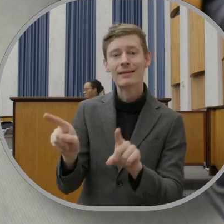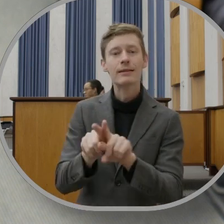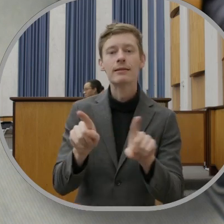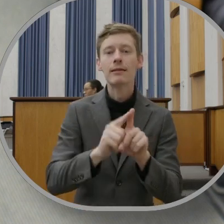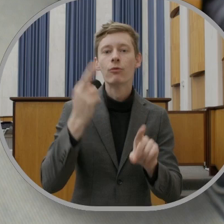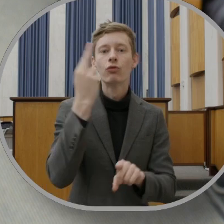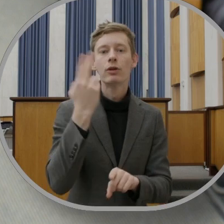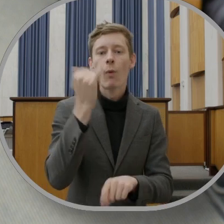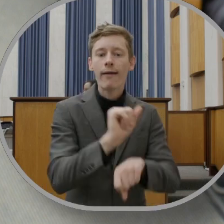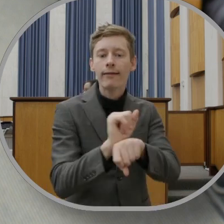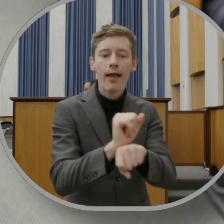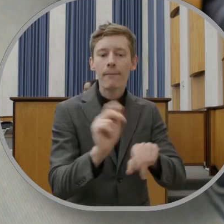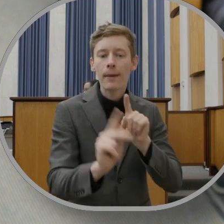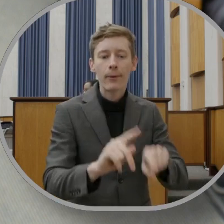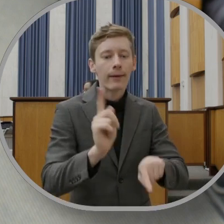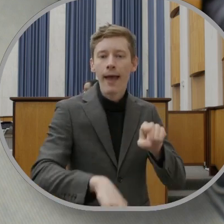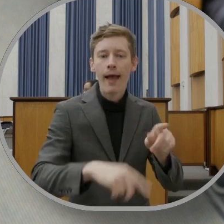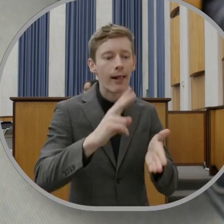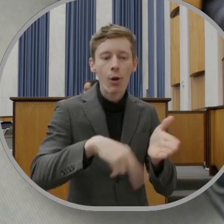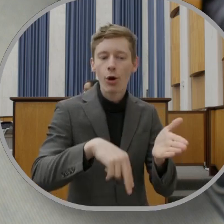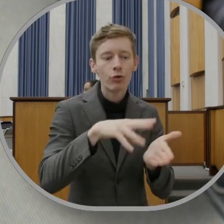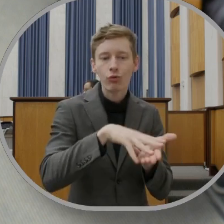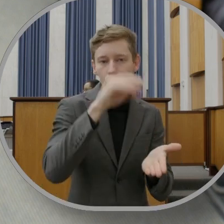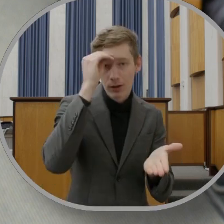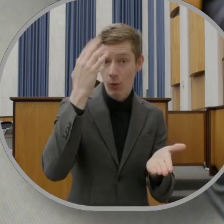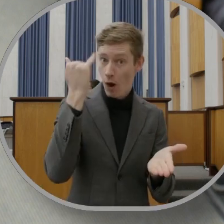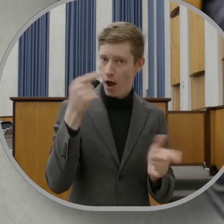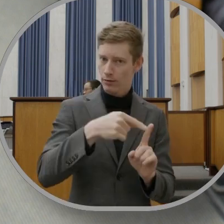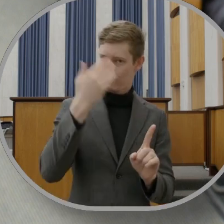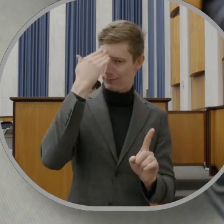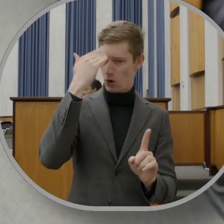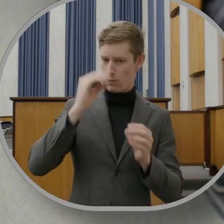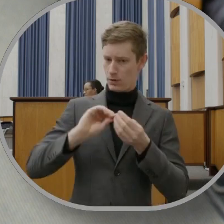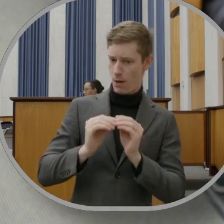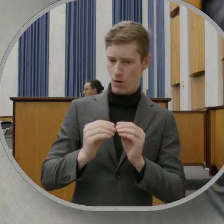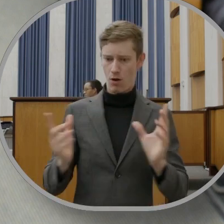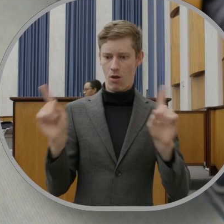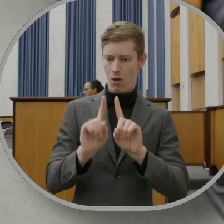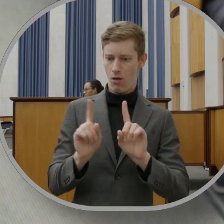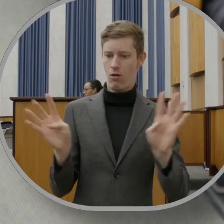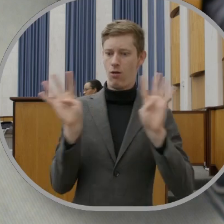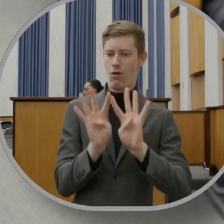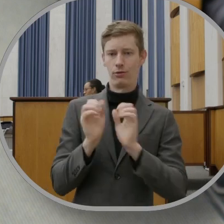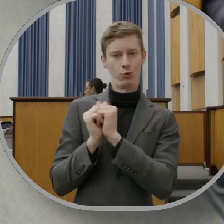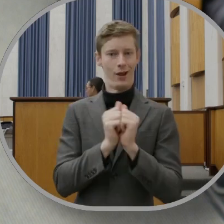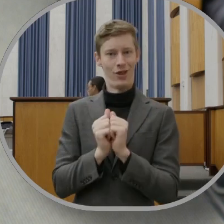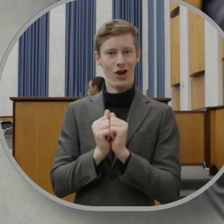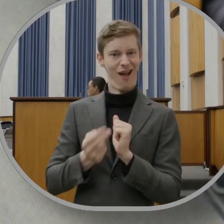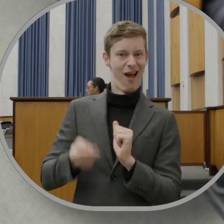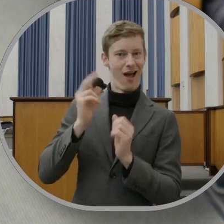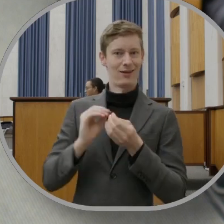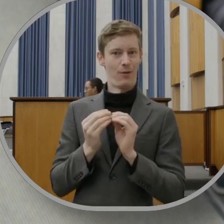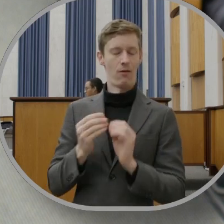to read, because the powerful know there is power in numbers. We were eventually